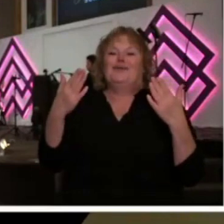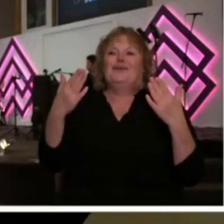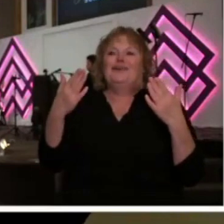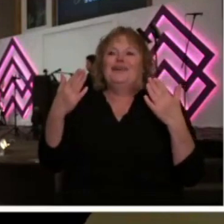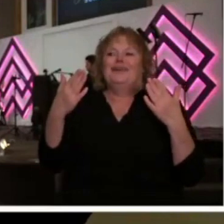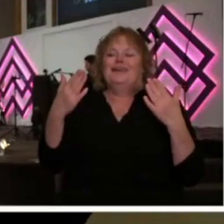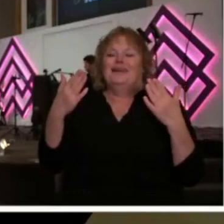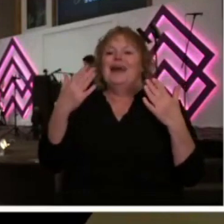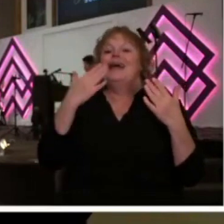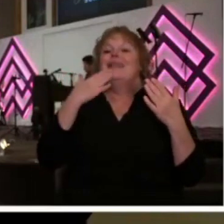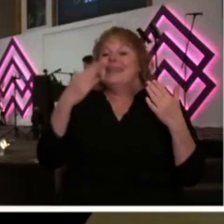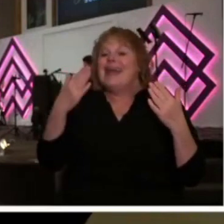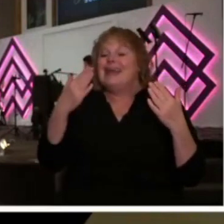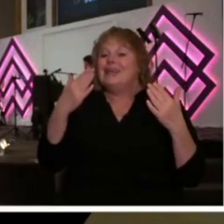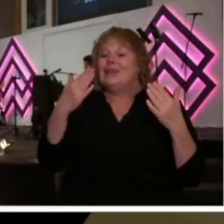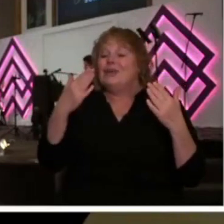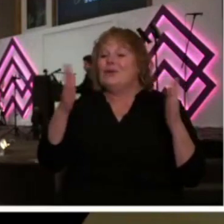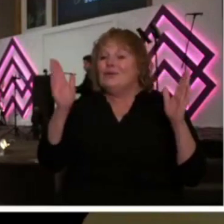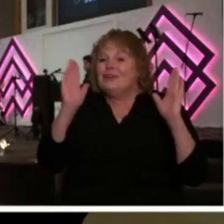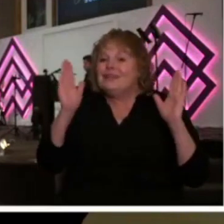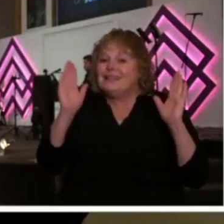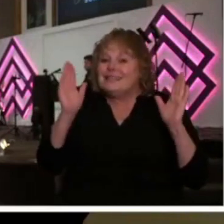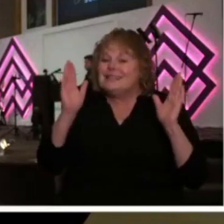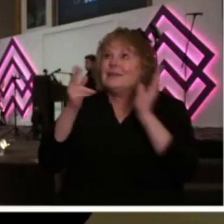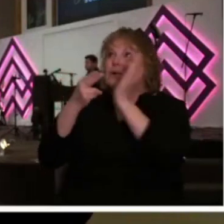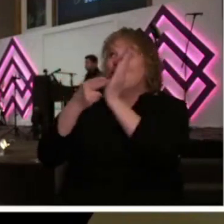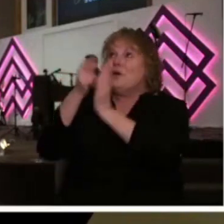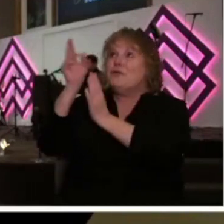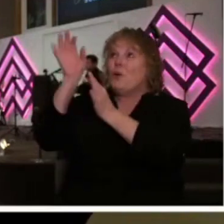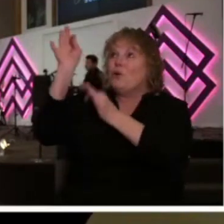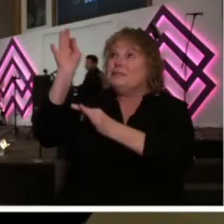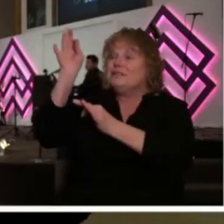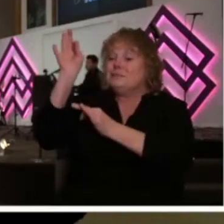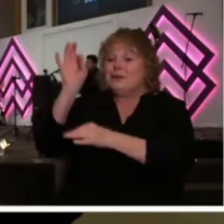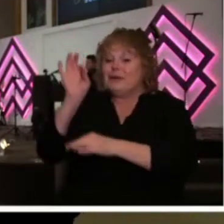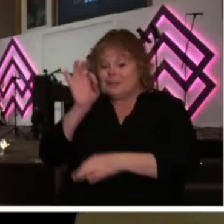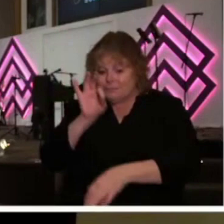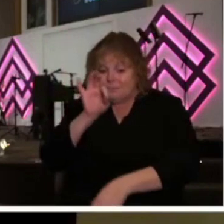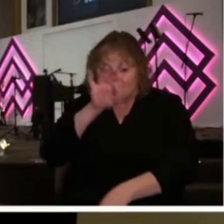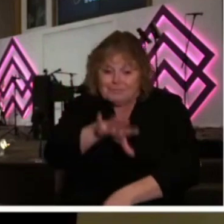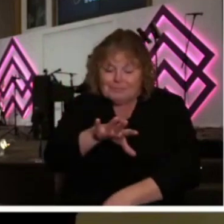Thank you for listening to what the Spirit of the Lord had to say to your heart.